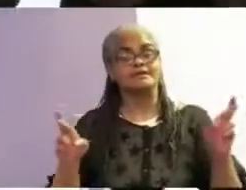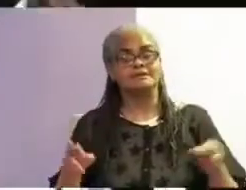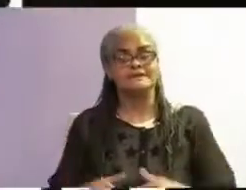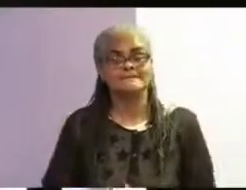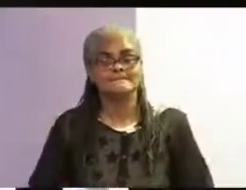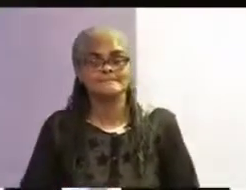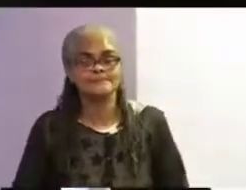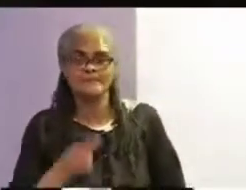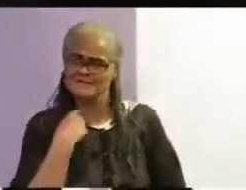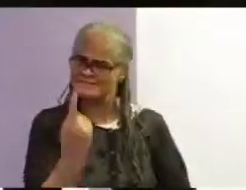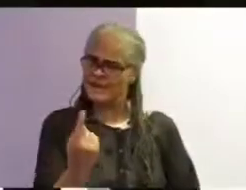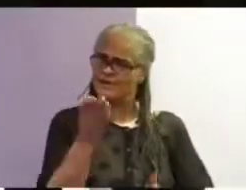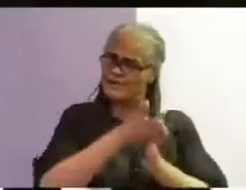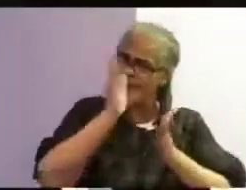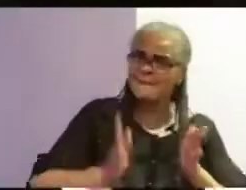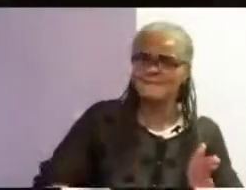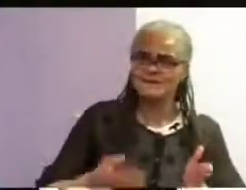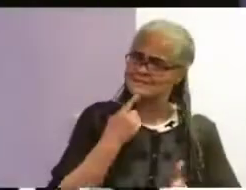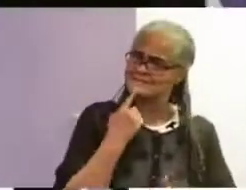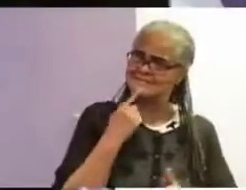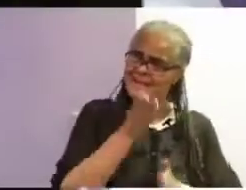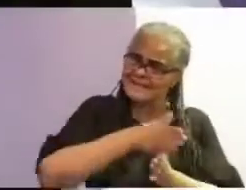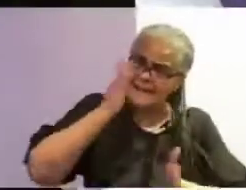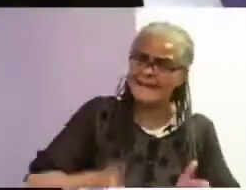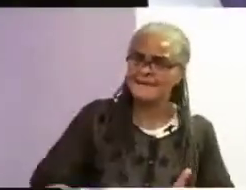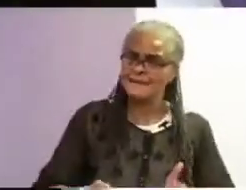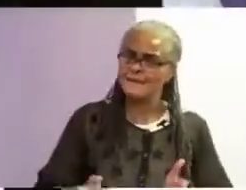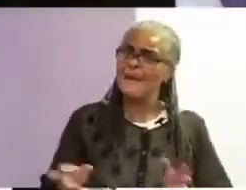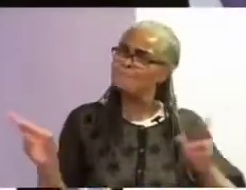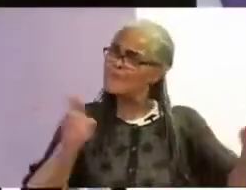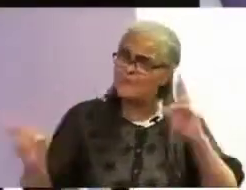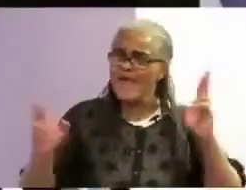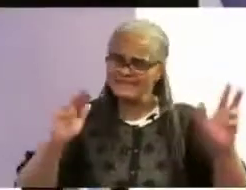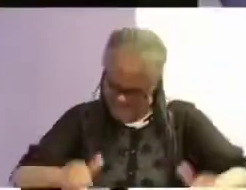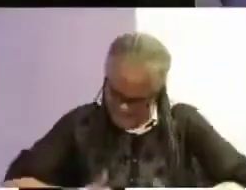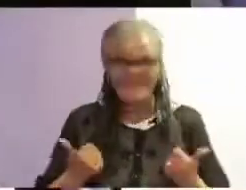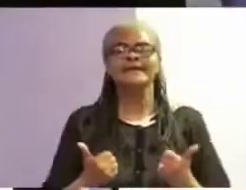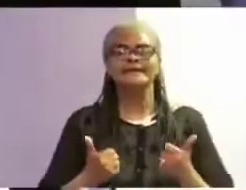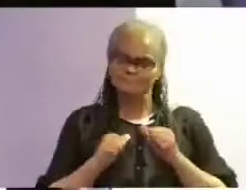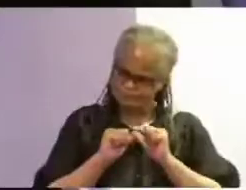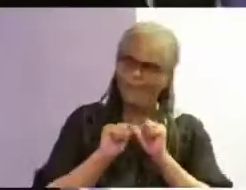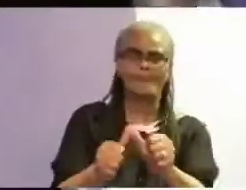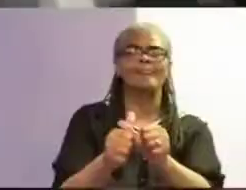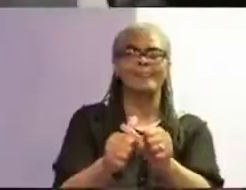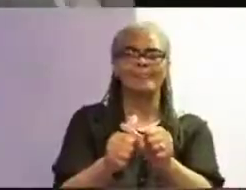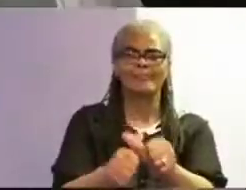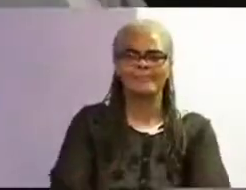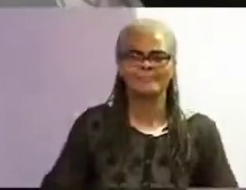Turn to your neighbor and say, neighbor, get ready to live.